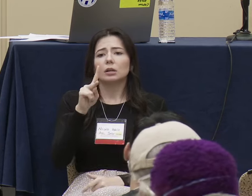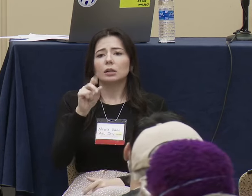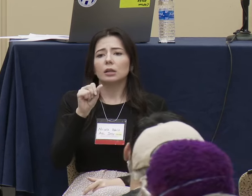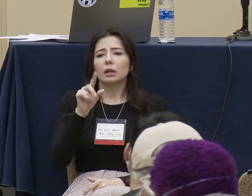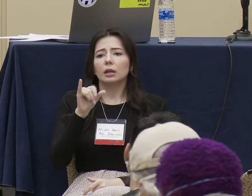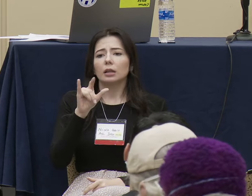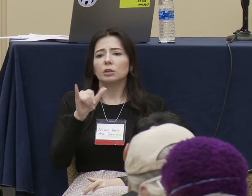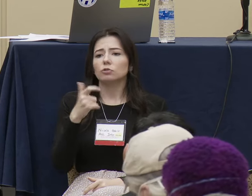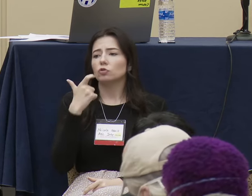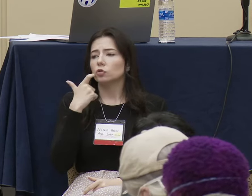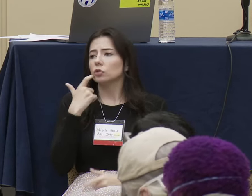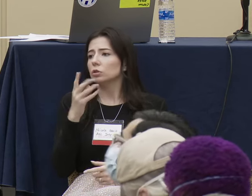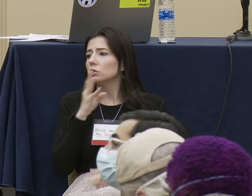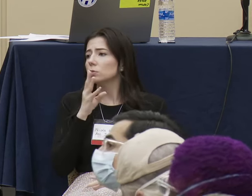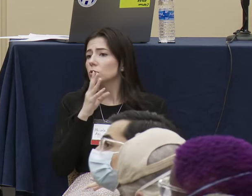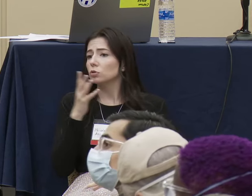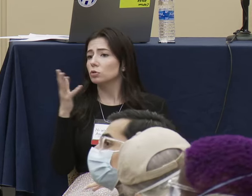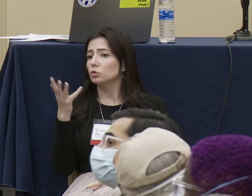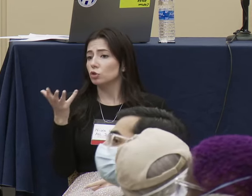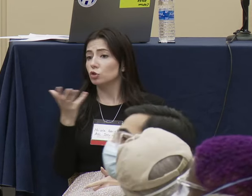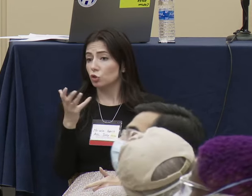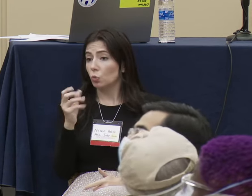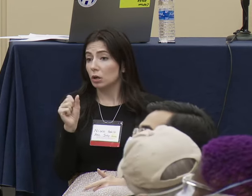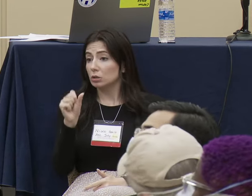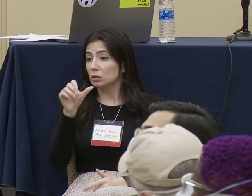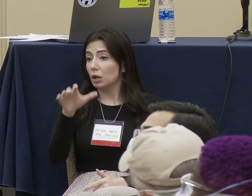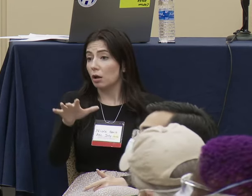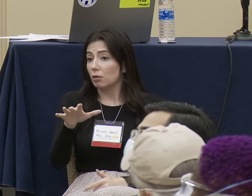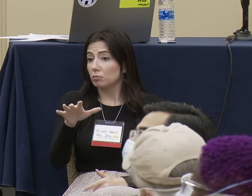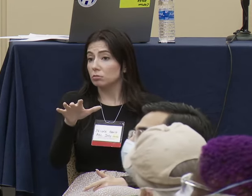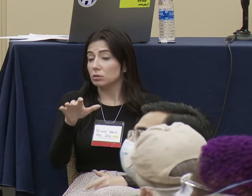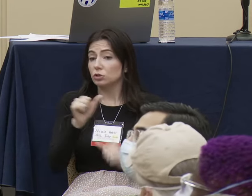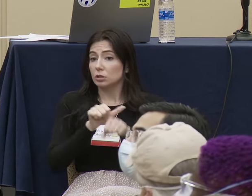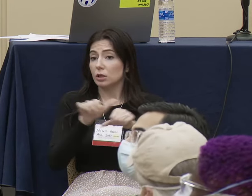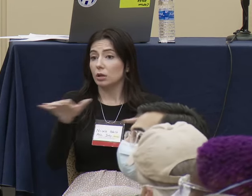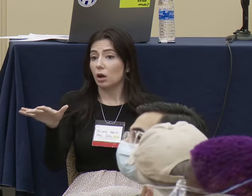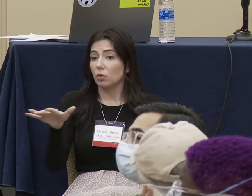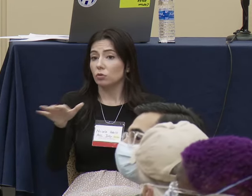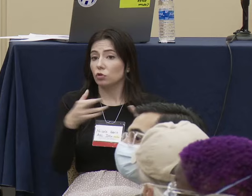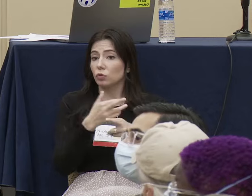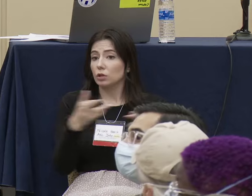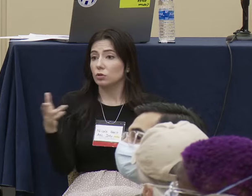just spoke, Kelly, do you want to plug in like any of your stuff? Everybody should like,